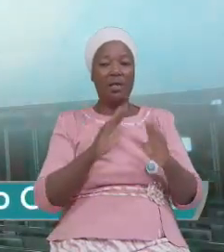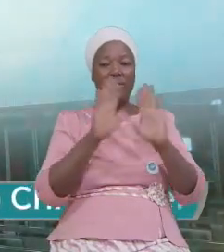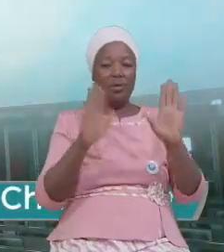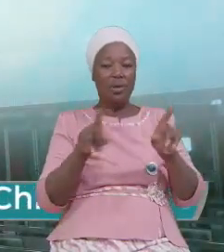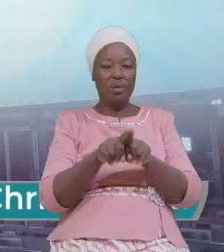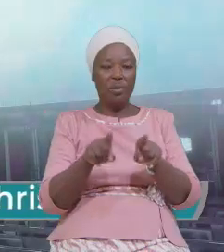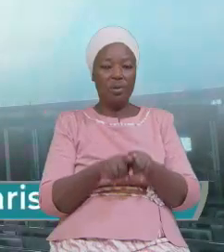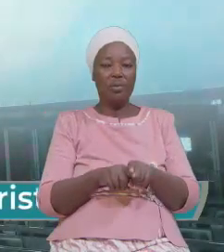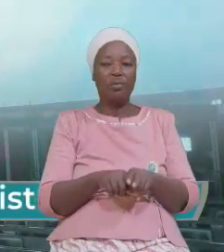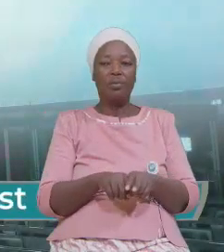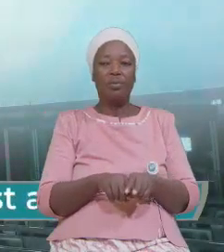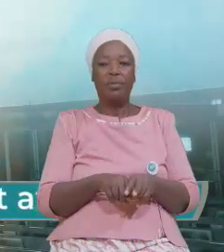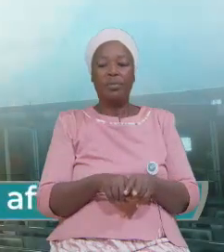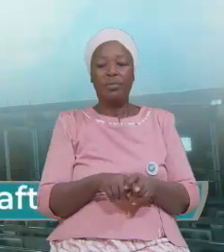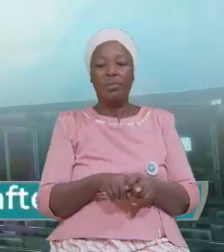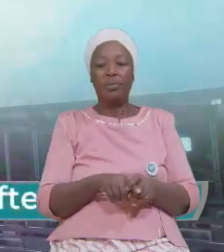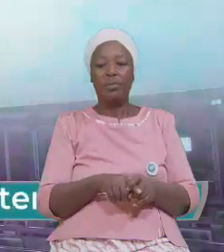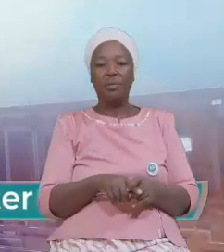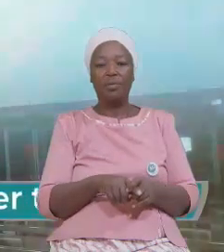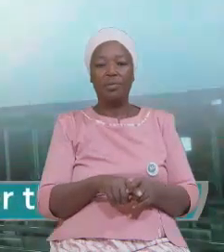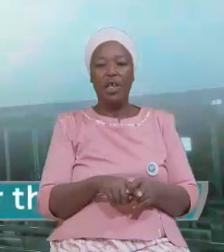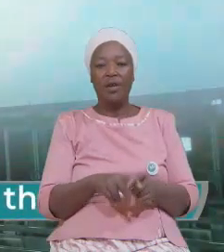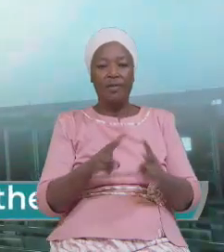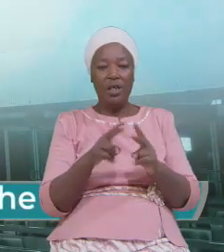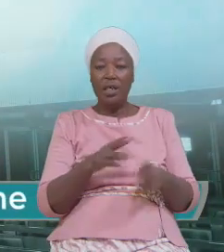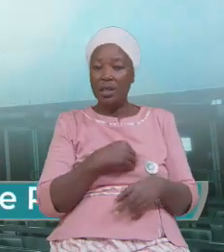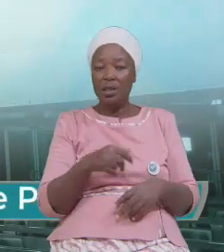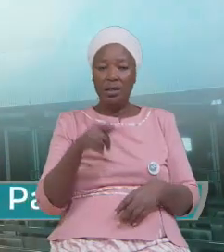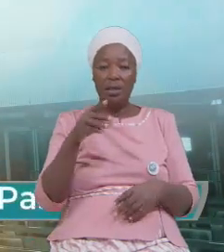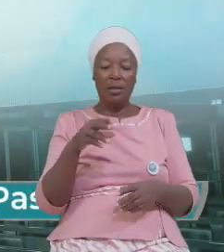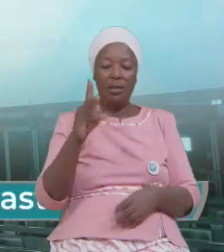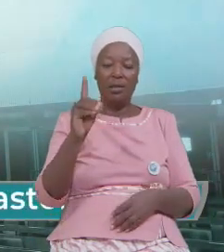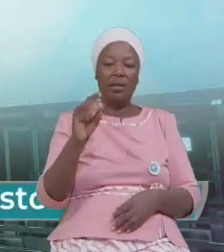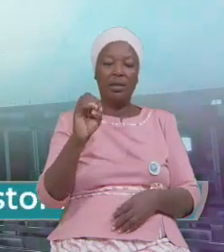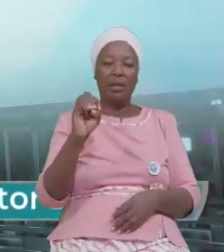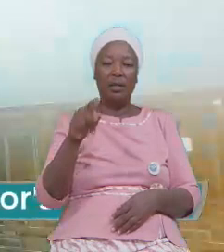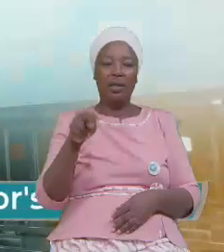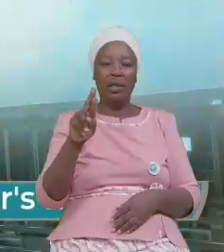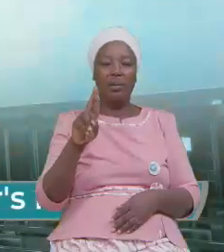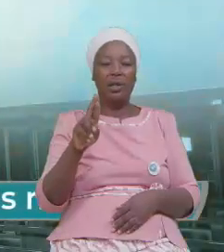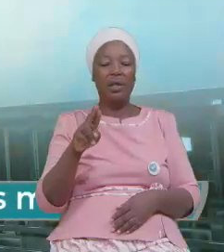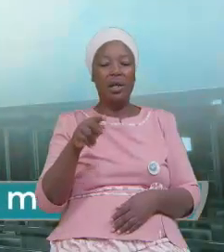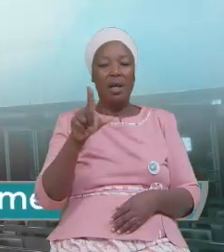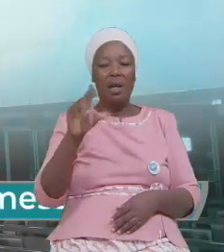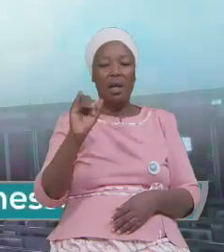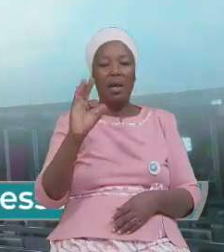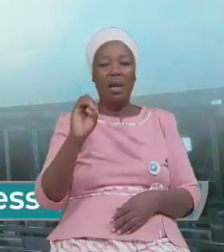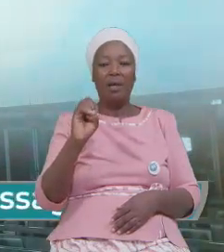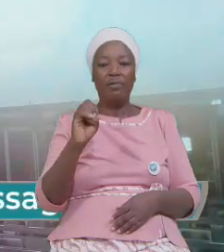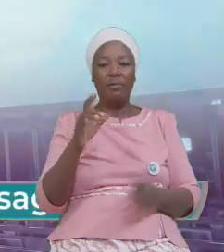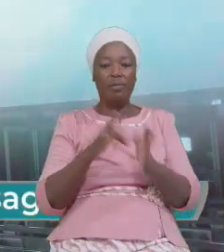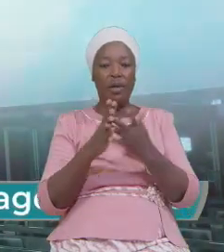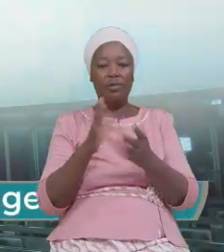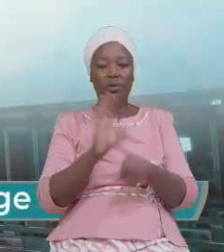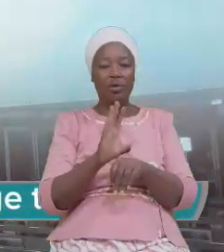The nearest Deepalife Bible Church to you, be there to attend. And it's coming up by 3